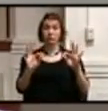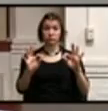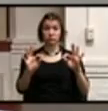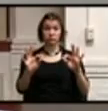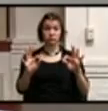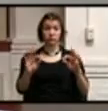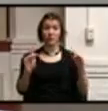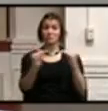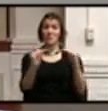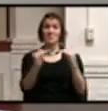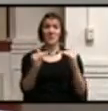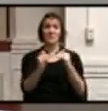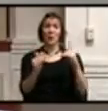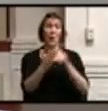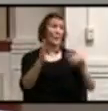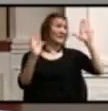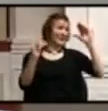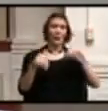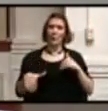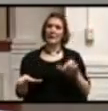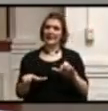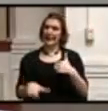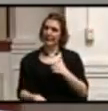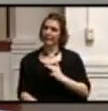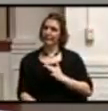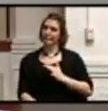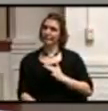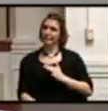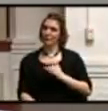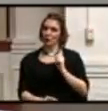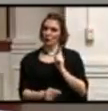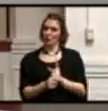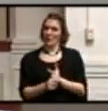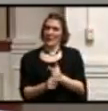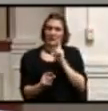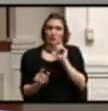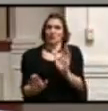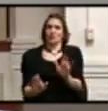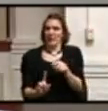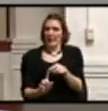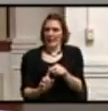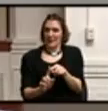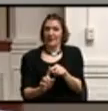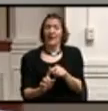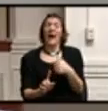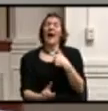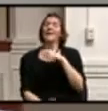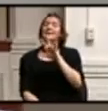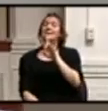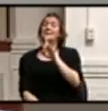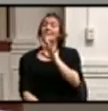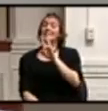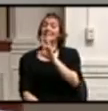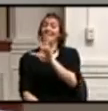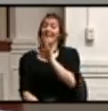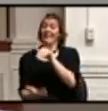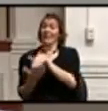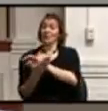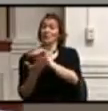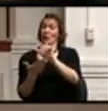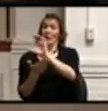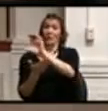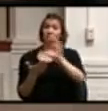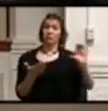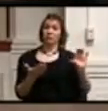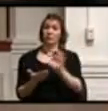insignificantly. Right. It was about 76,000 once you removed the 765,000. Right. Yeah. 765 the select board voted on last year to do,